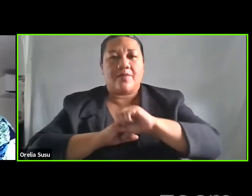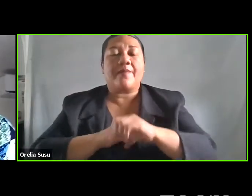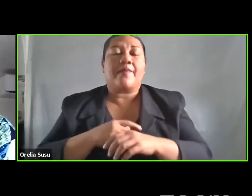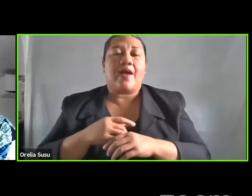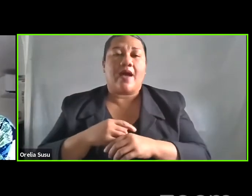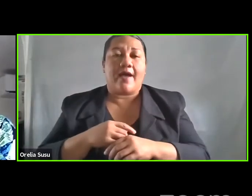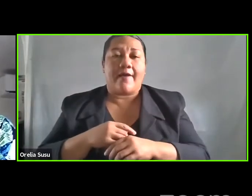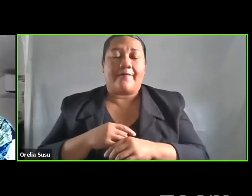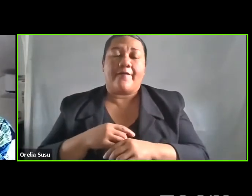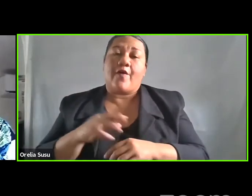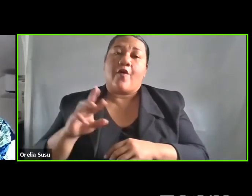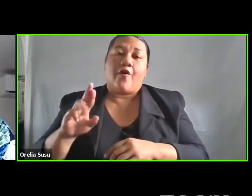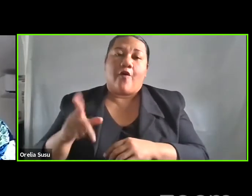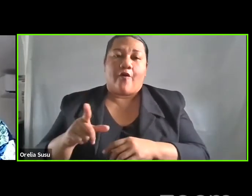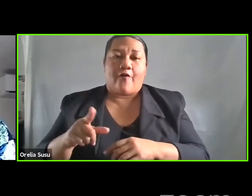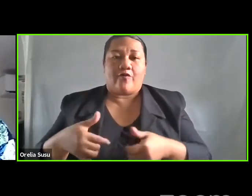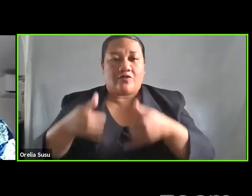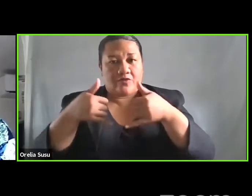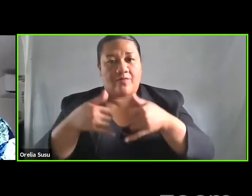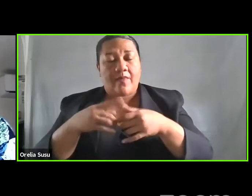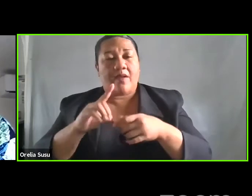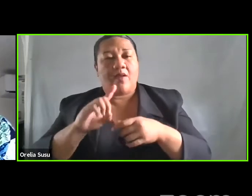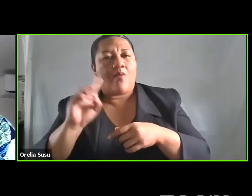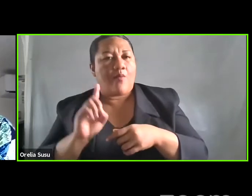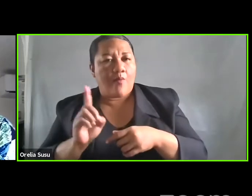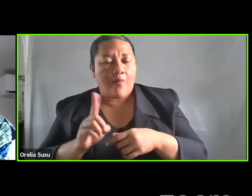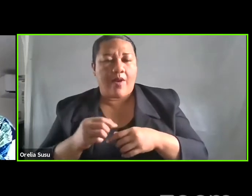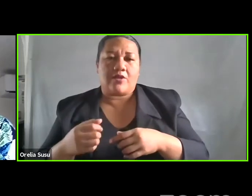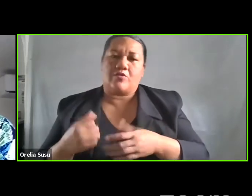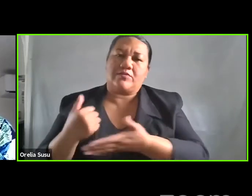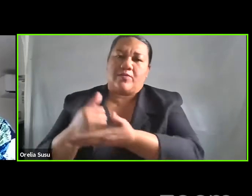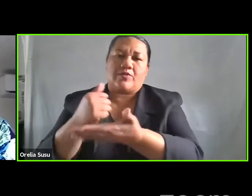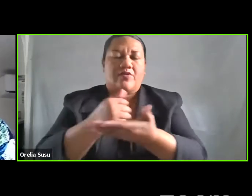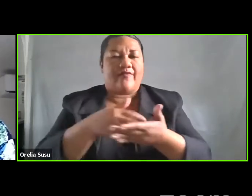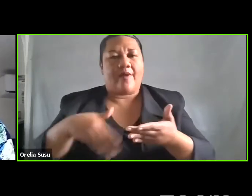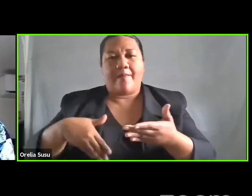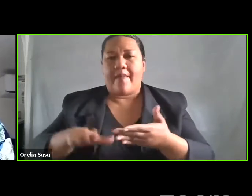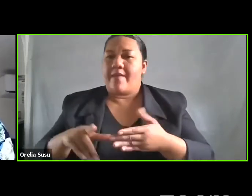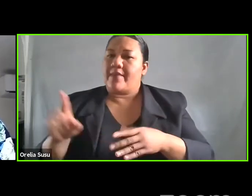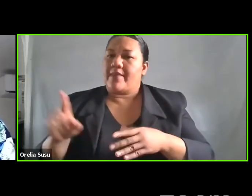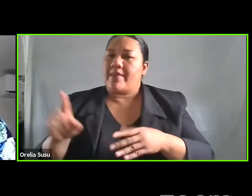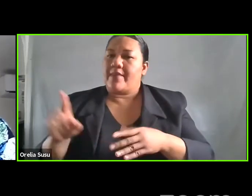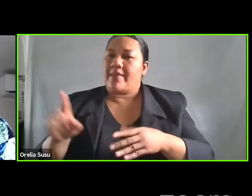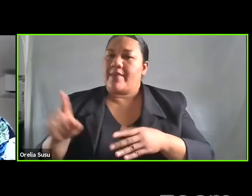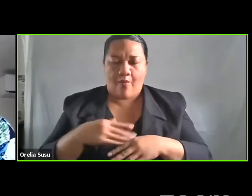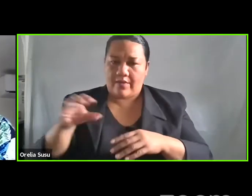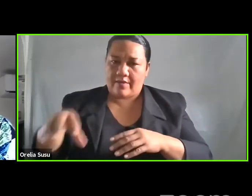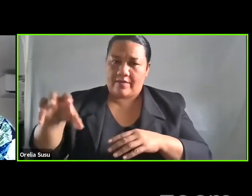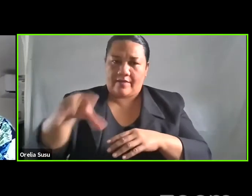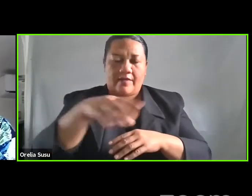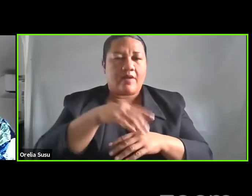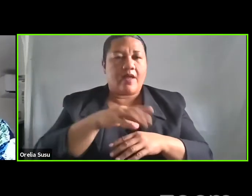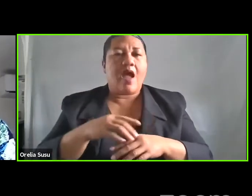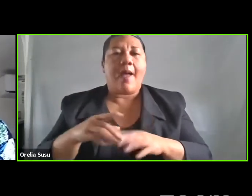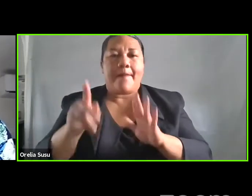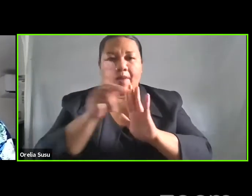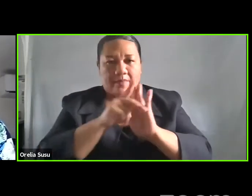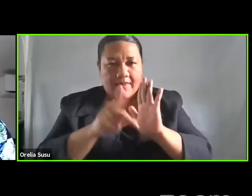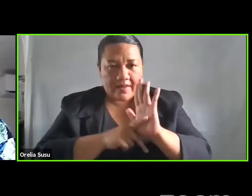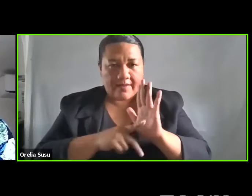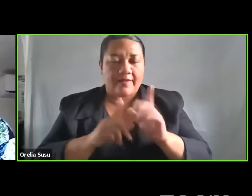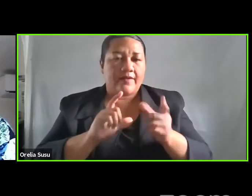climate crisis, amplify and support our members' work on the ground and jointly develop climate policy asks for